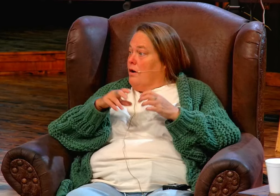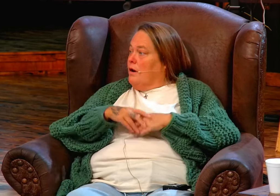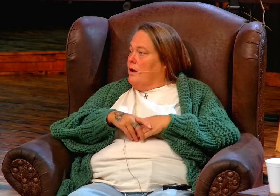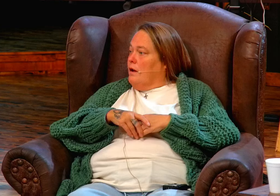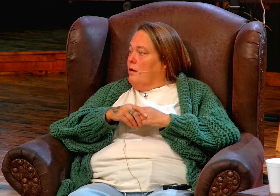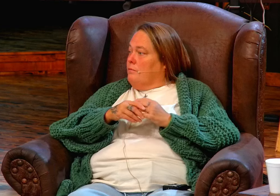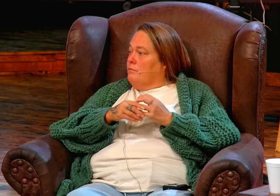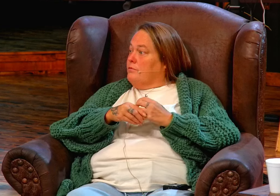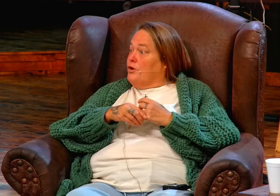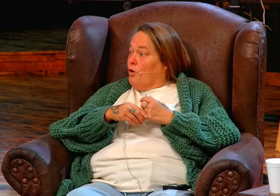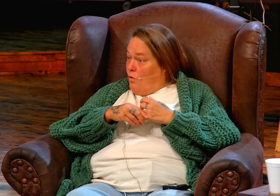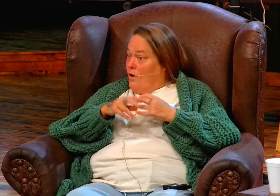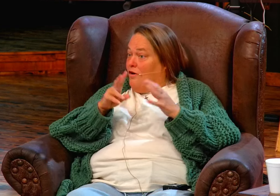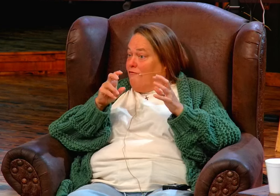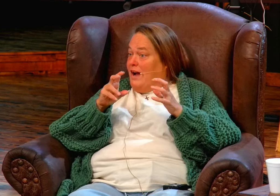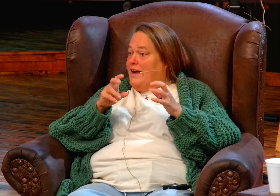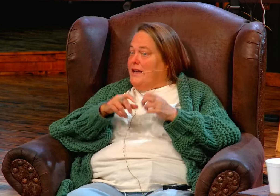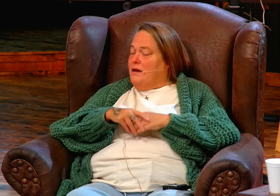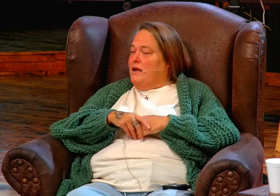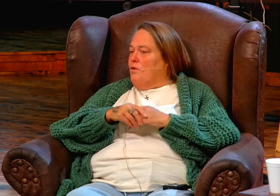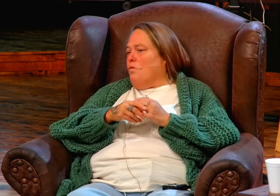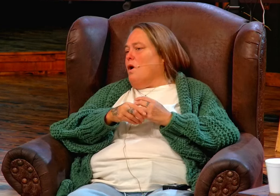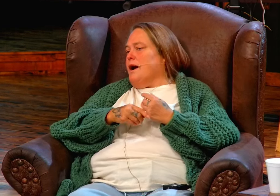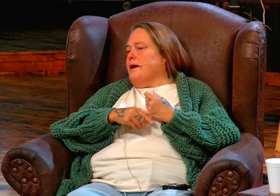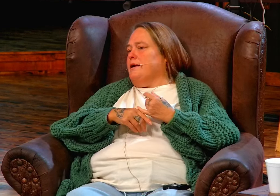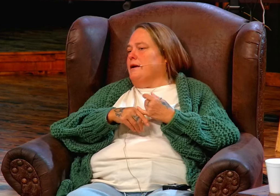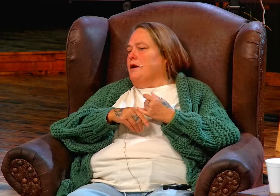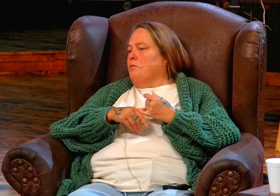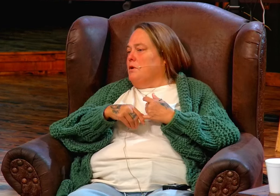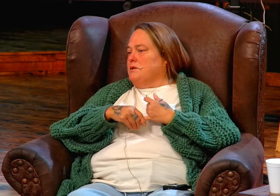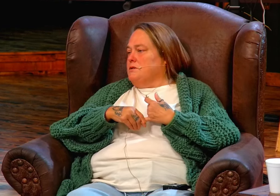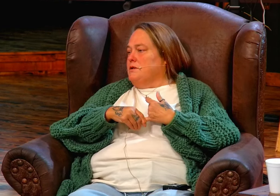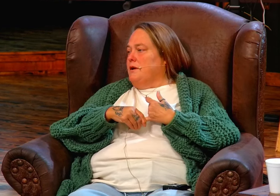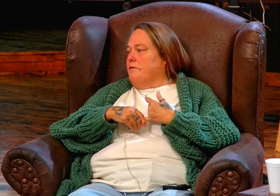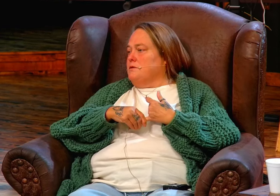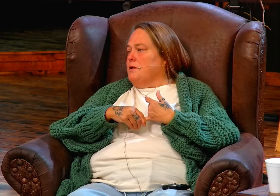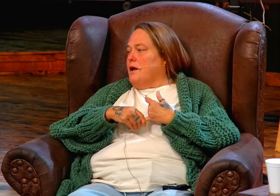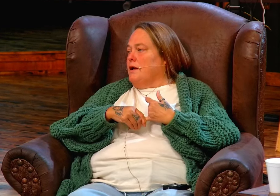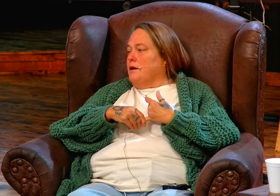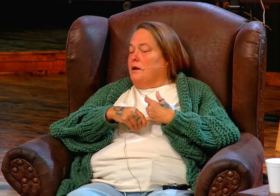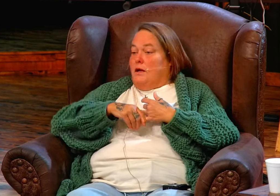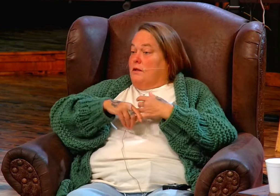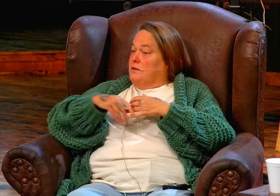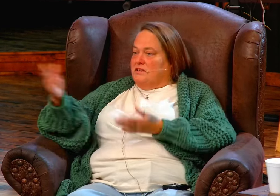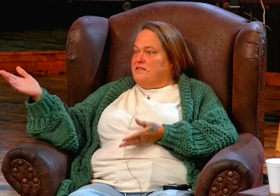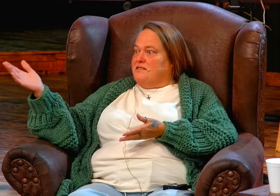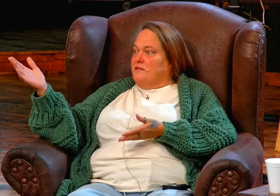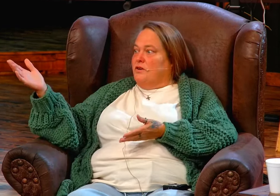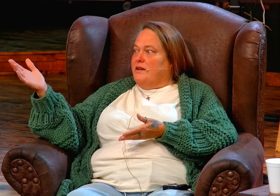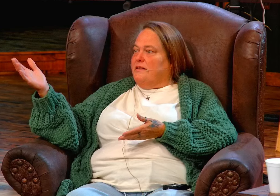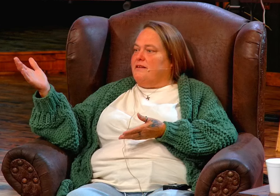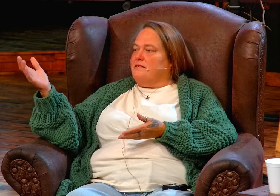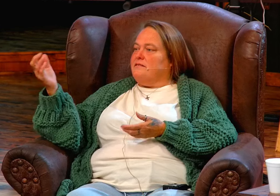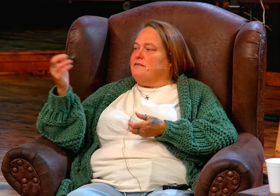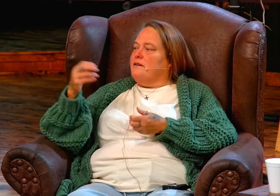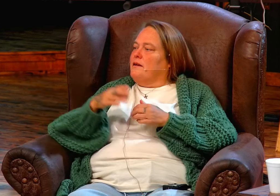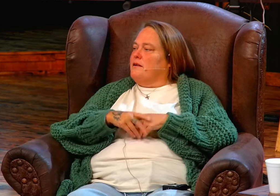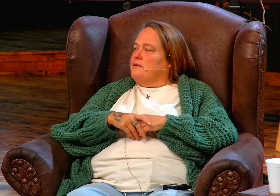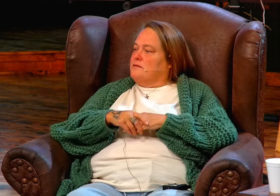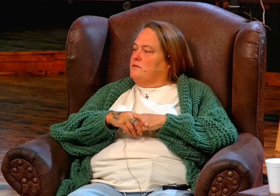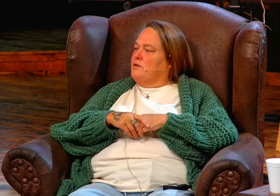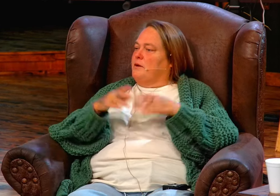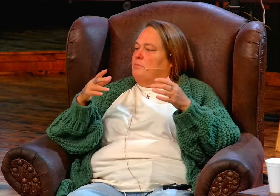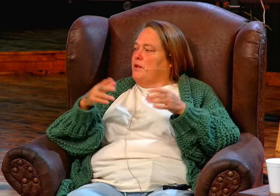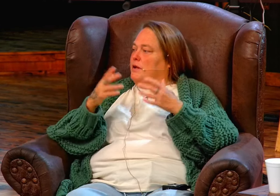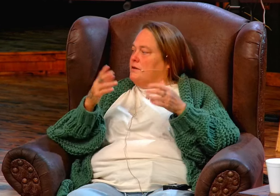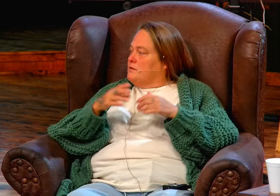horror, they're horrifying, and why? Because the devil's like, let's look at this,